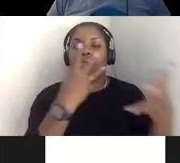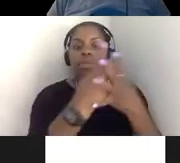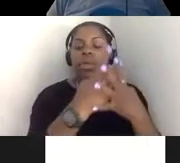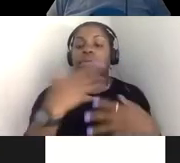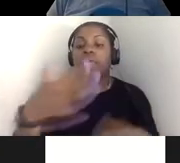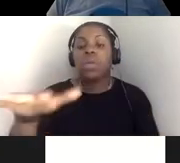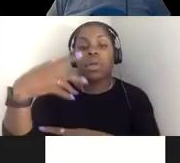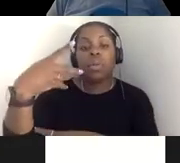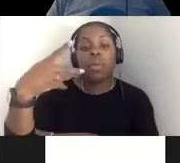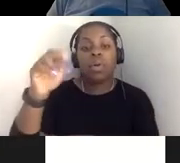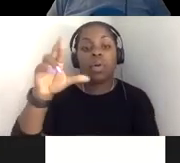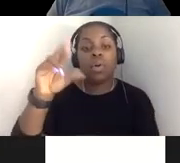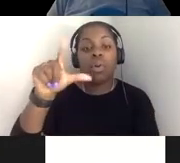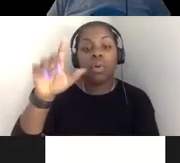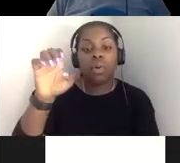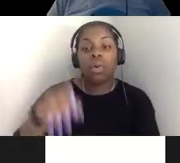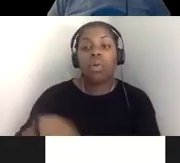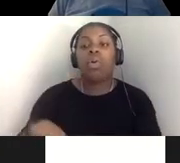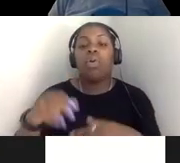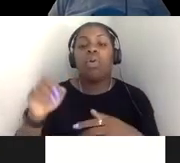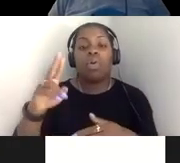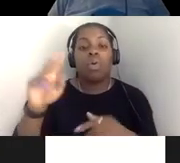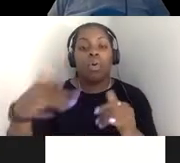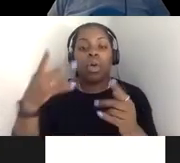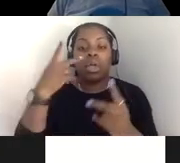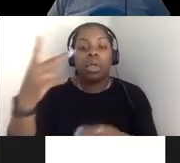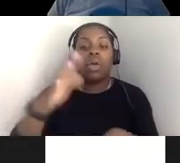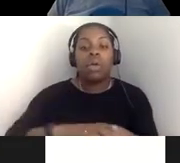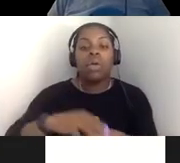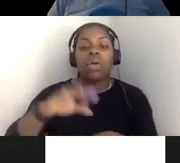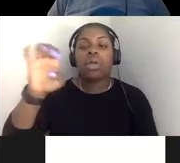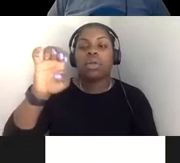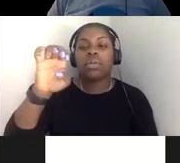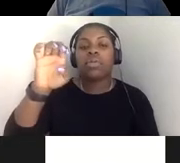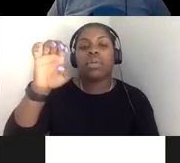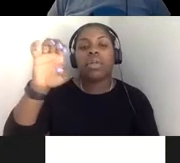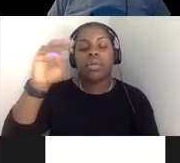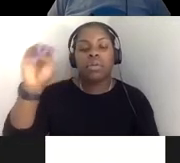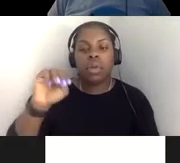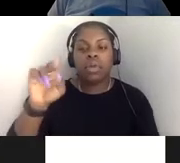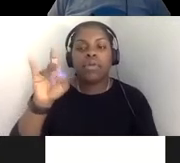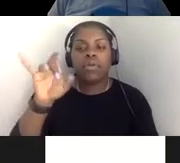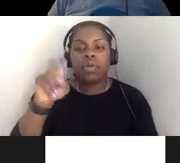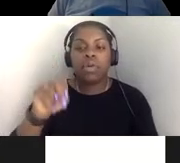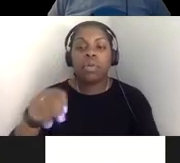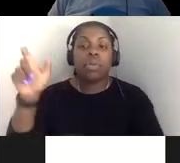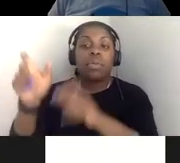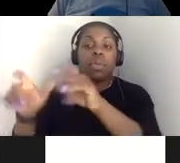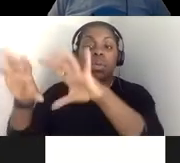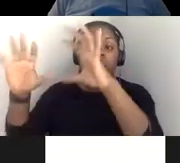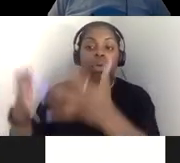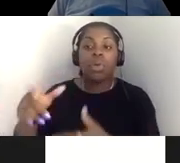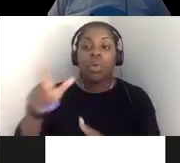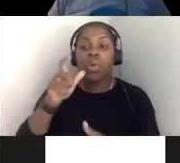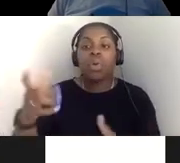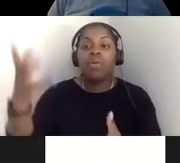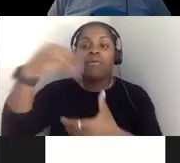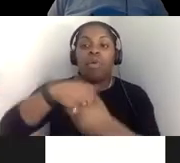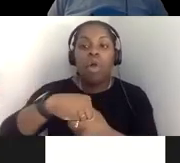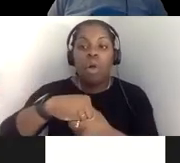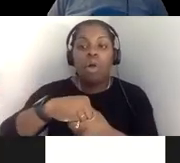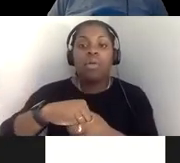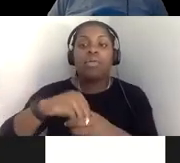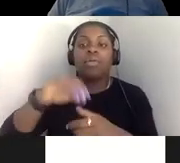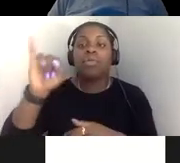or some form of supervision with an electronic monitor. There are people who are involved in the